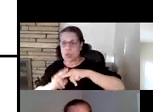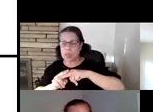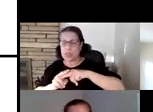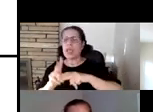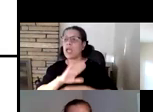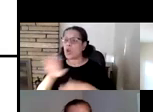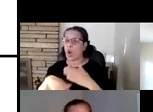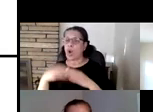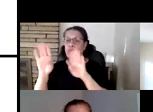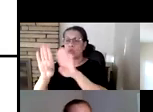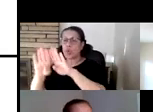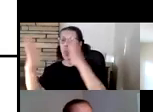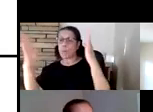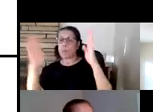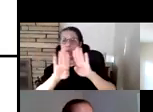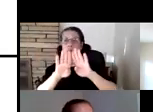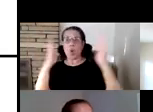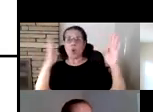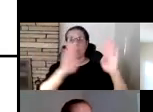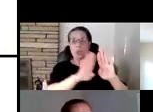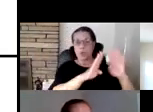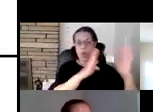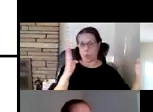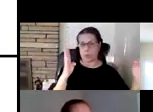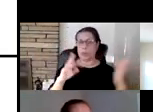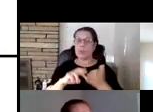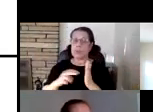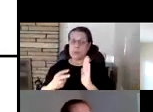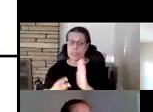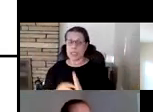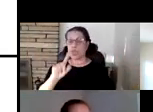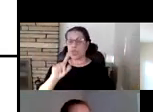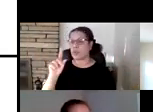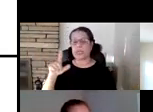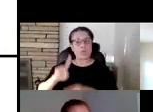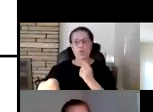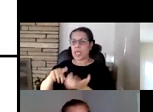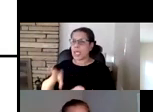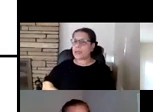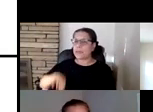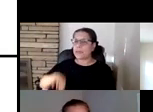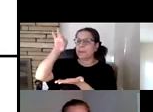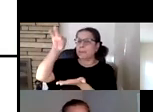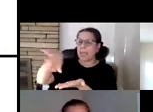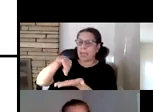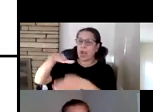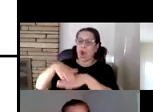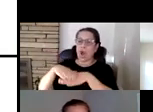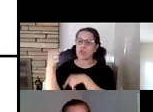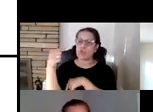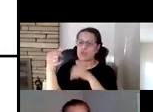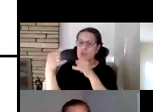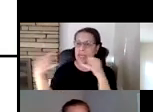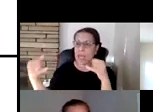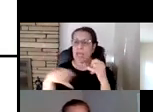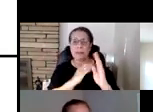So when the new system is implemented, riders will no longer be able to pay cash at the fare box on board the Green Line buses